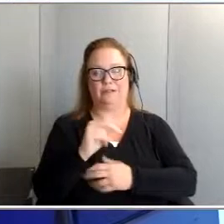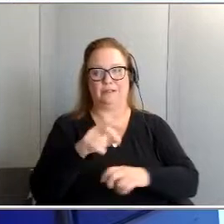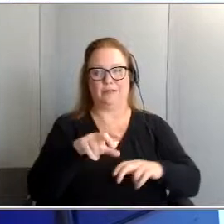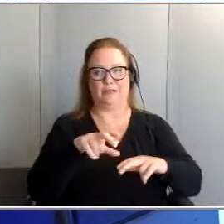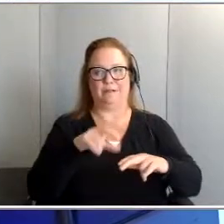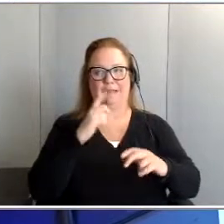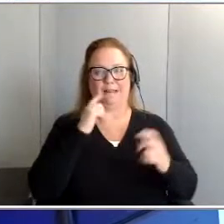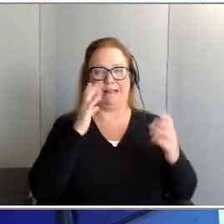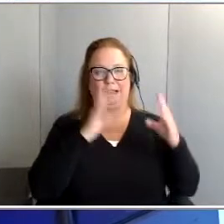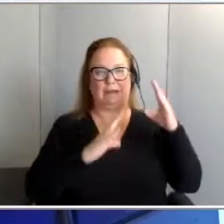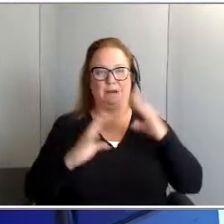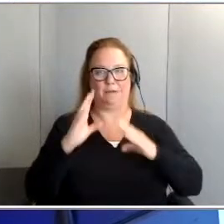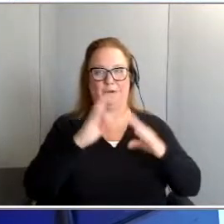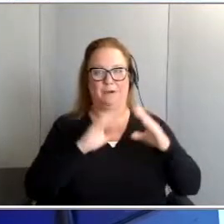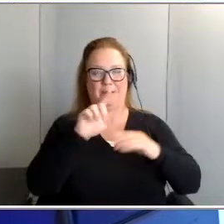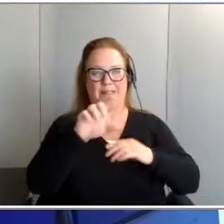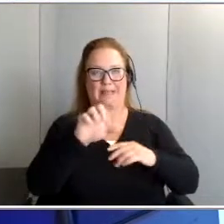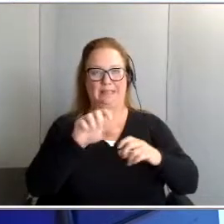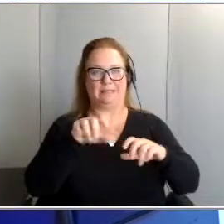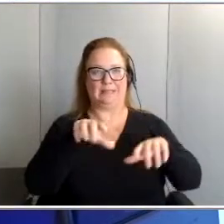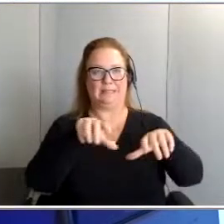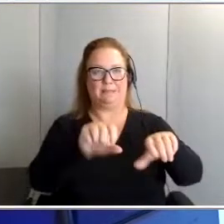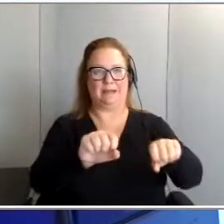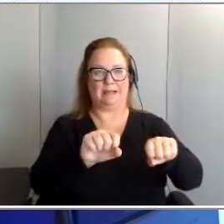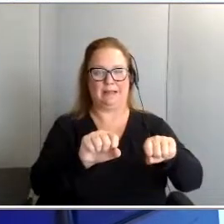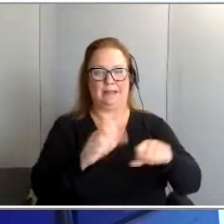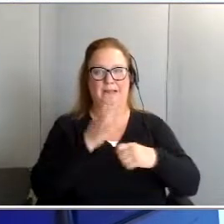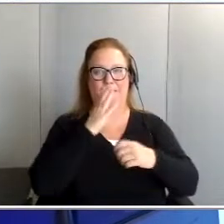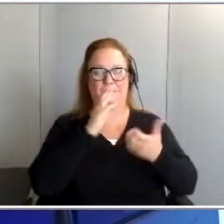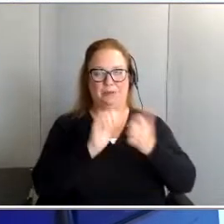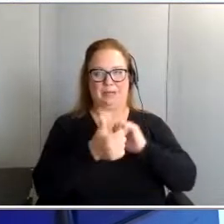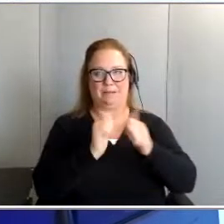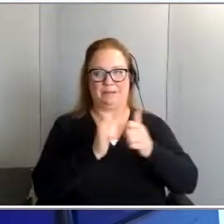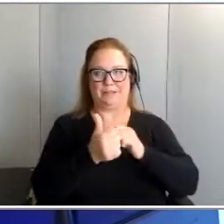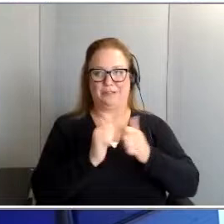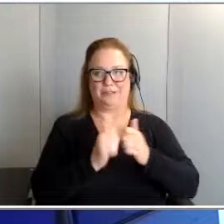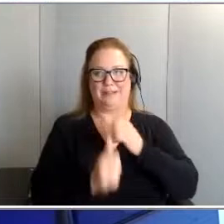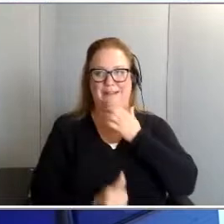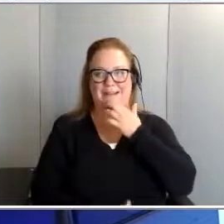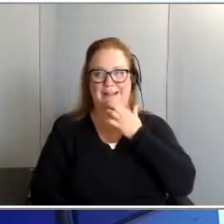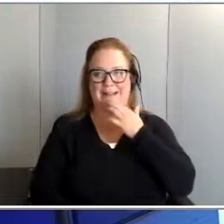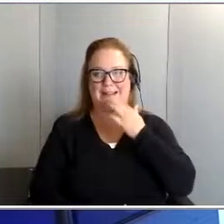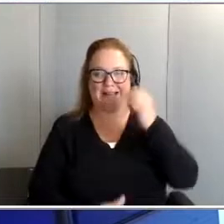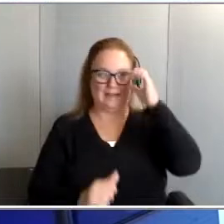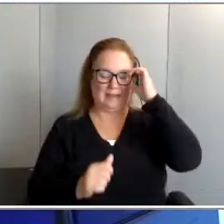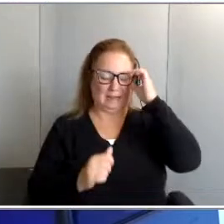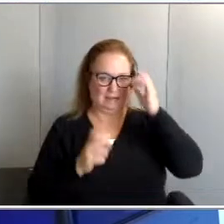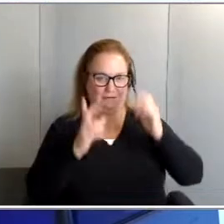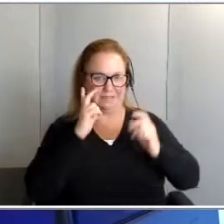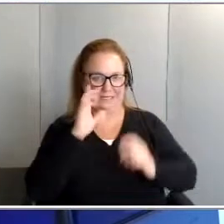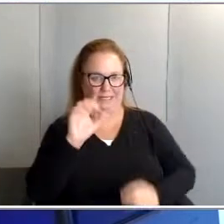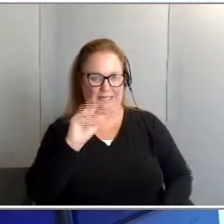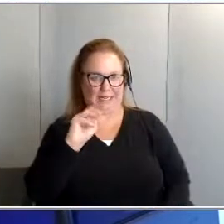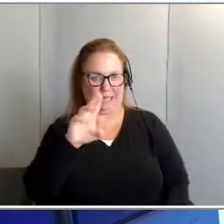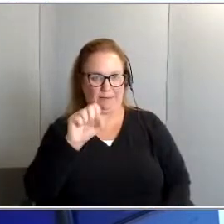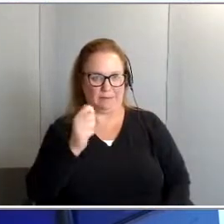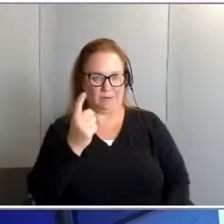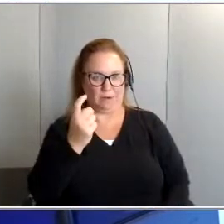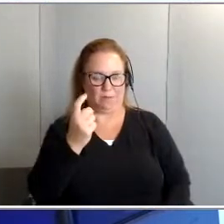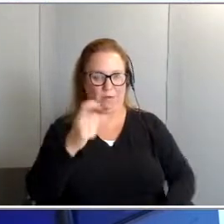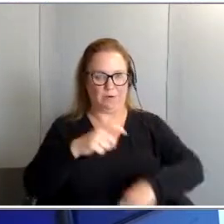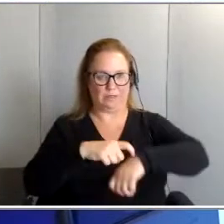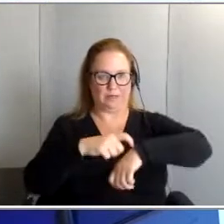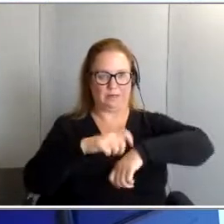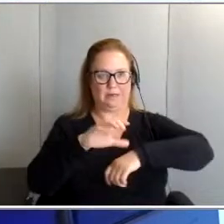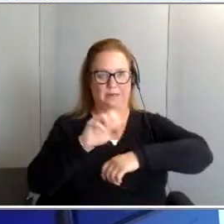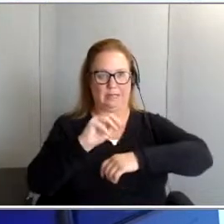worried. So I got some good competition. So I'm gonna. I just wanted everybody to be able to see Camus one more time. Amy, Camus is your